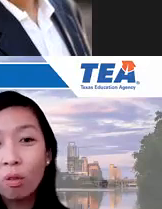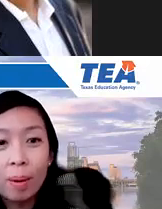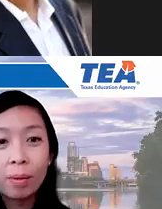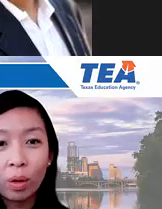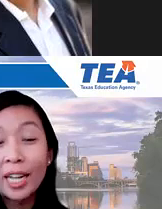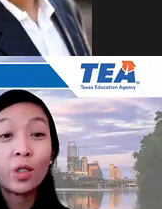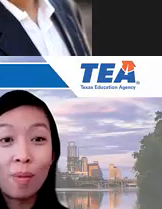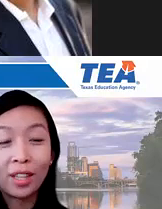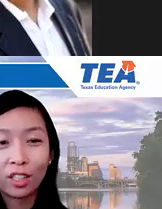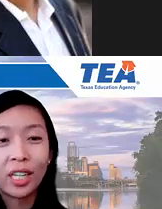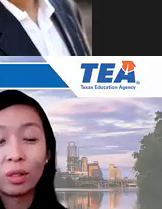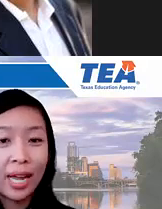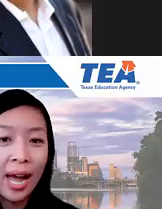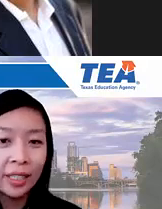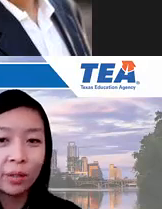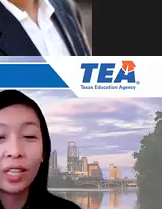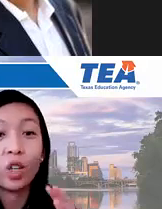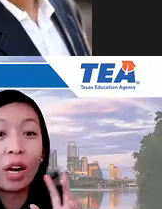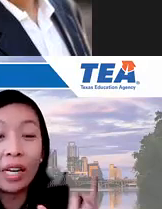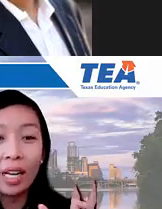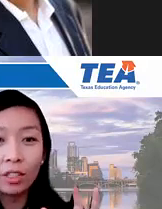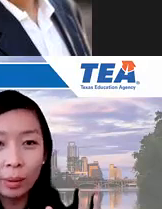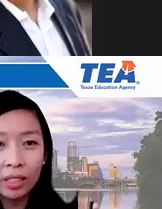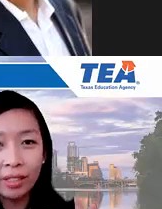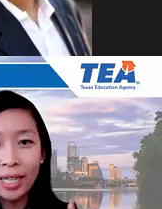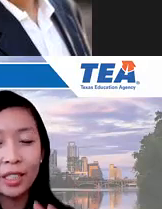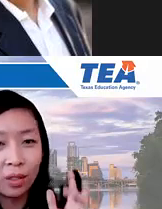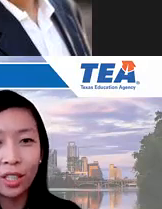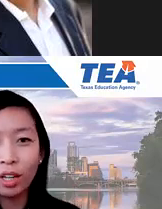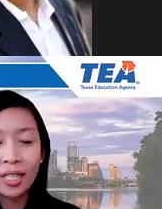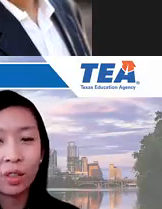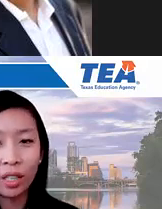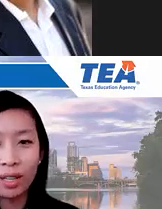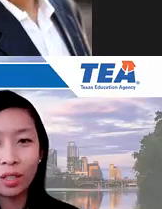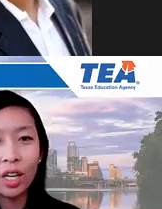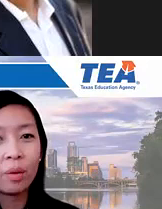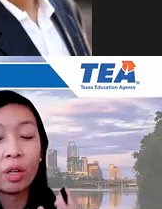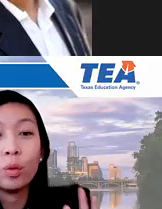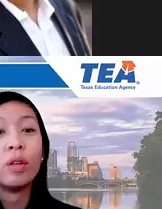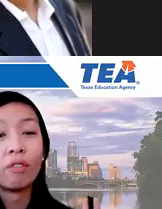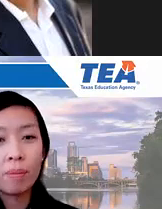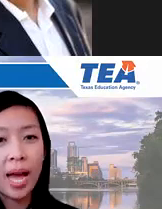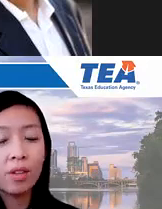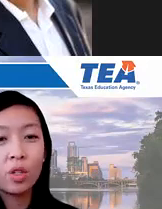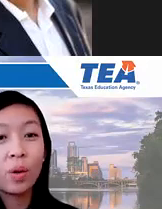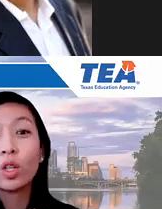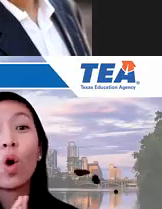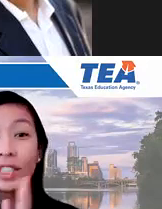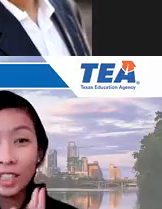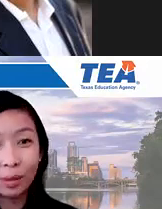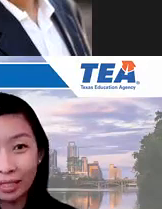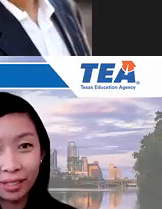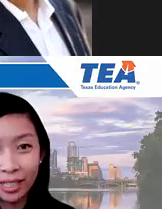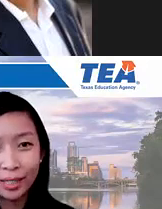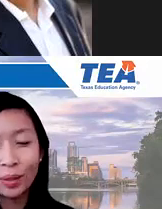if you all remember what high school math looked like with TAKS, it was a grade level specific test, so 9th grade, 10th grade, 11th grade, and we were moving from that to a